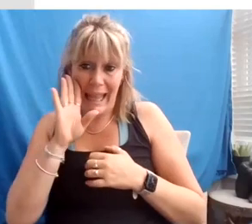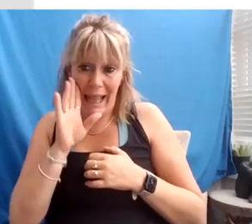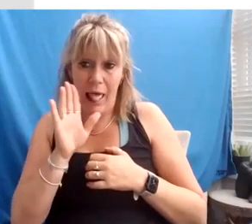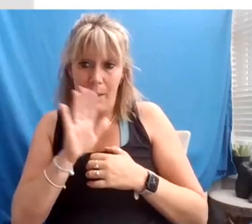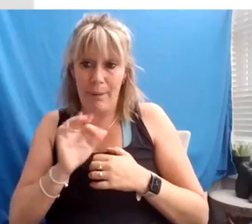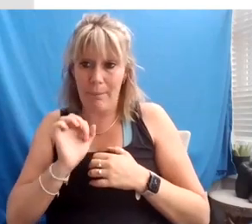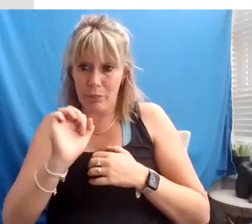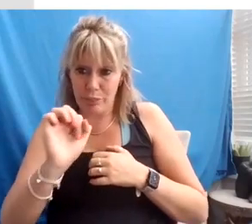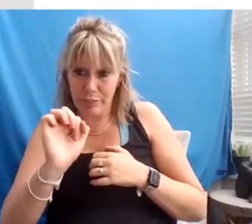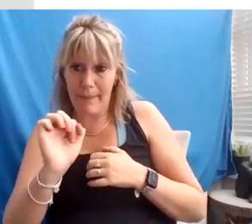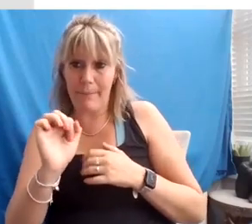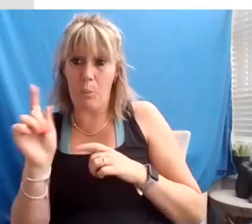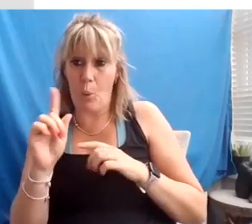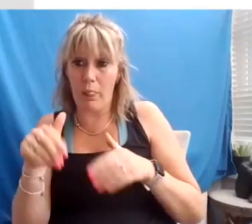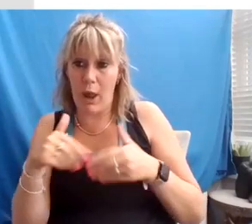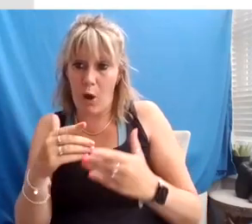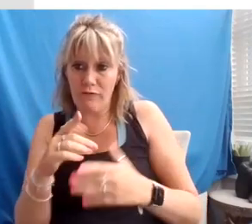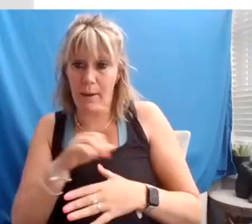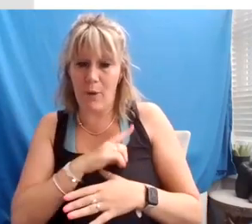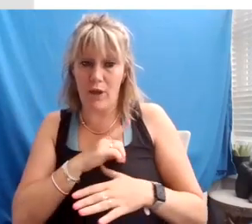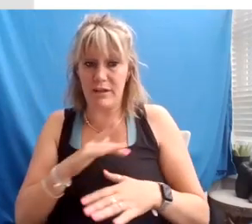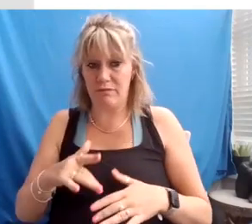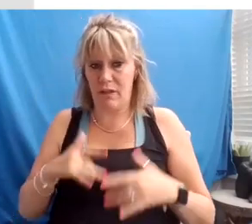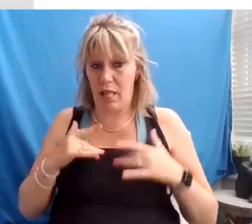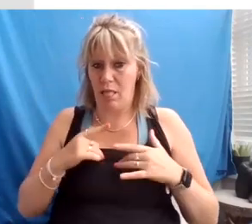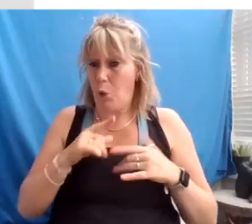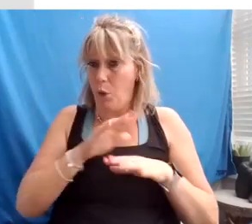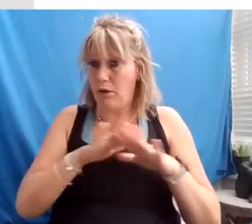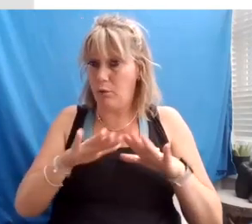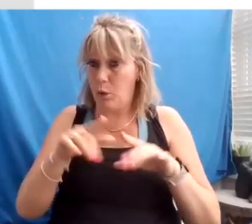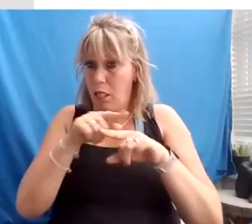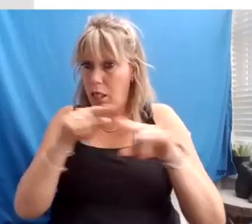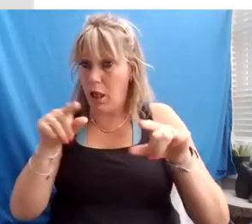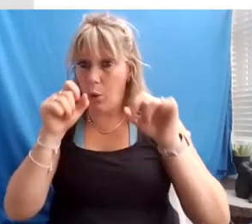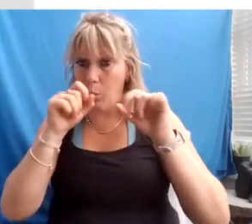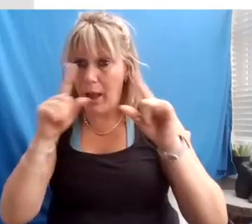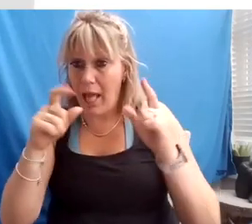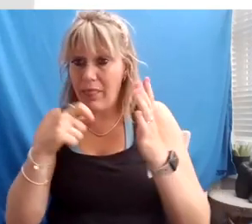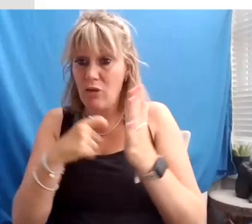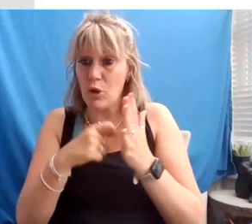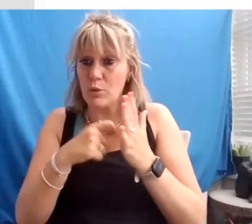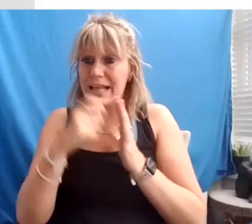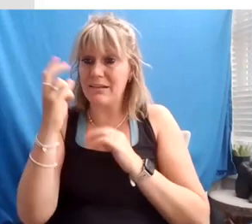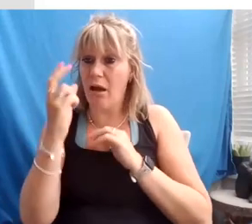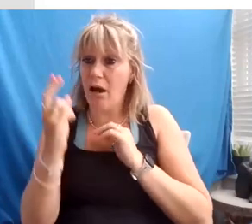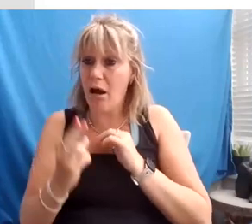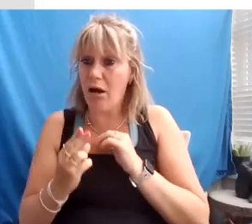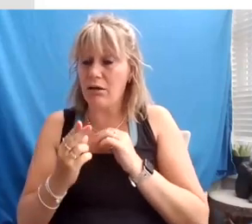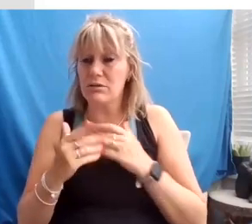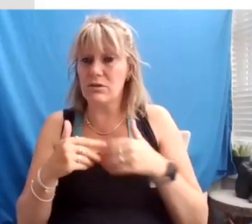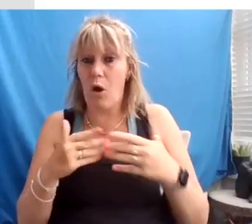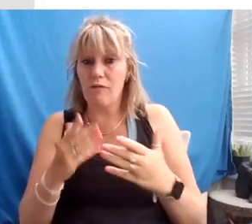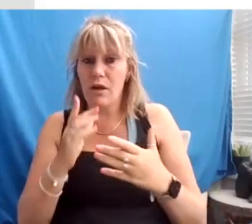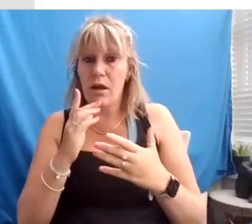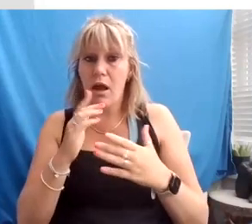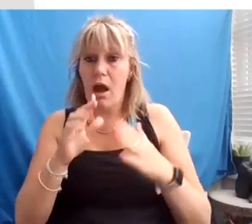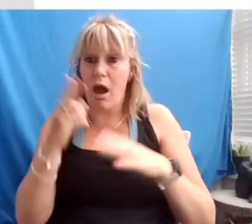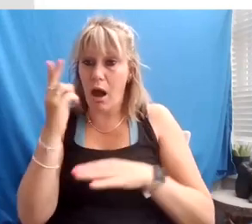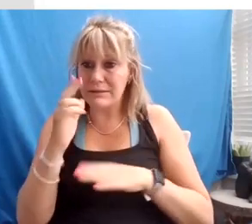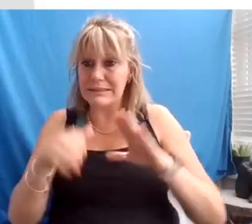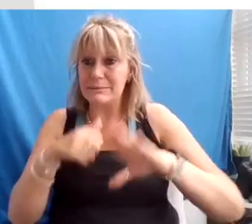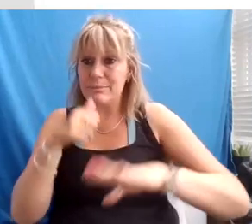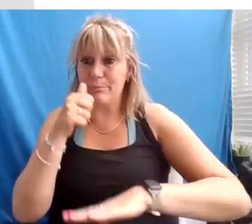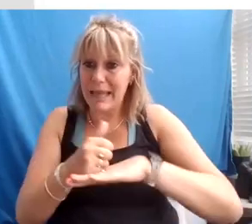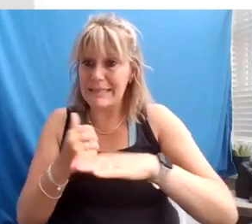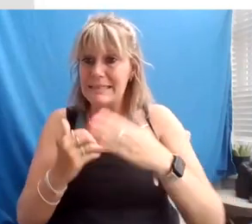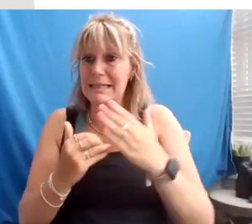what they offer, because I think not everybody is aware that Rosetta Arts offer artists based in Newham. There's